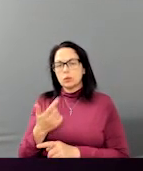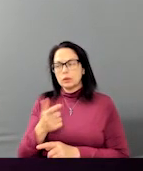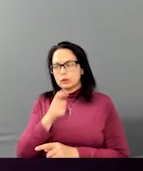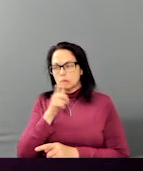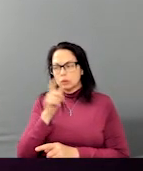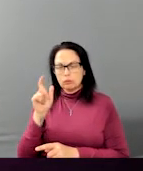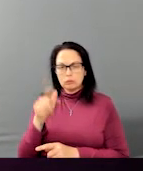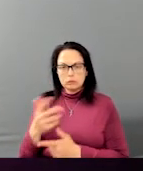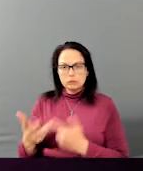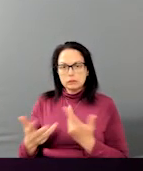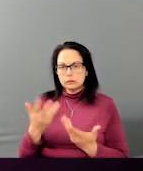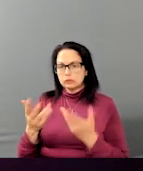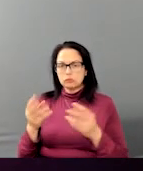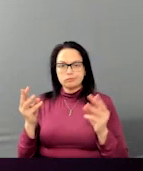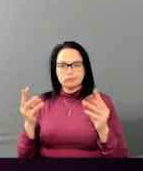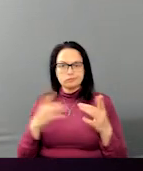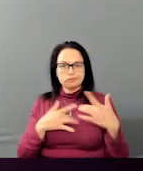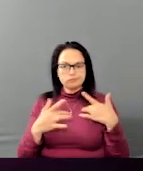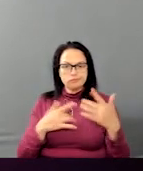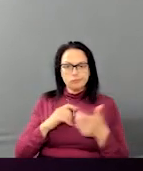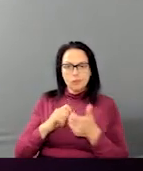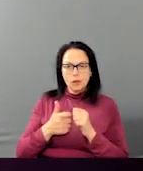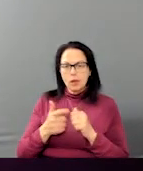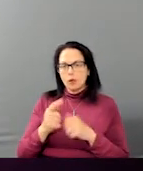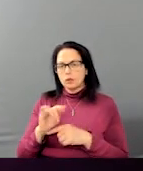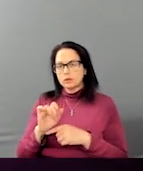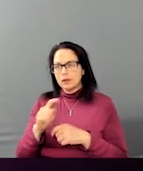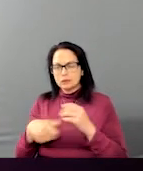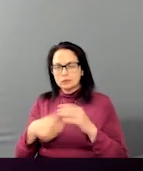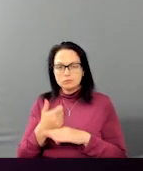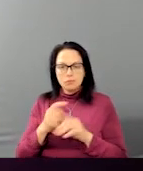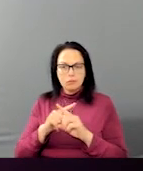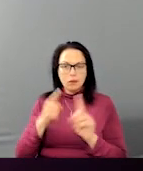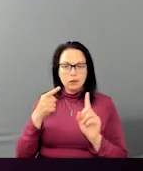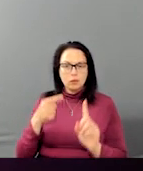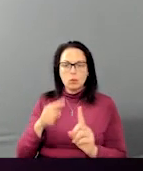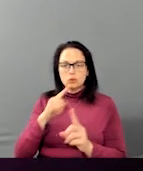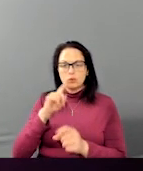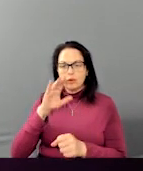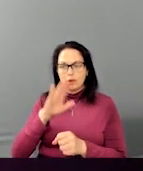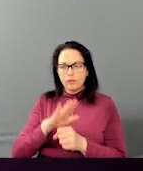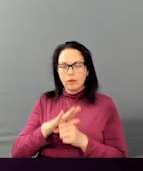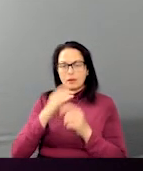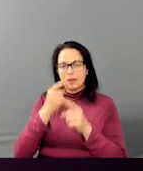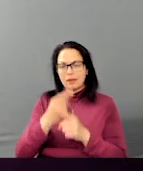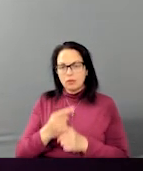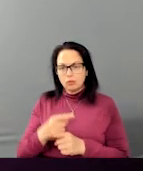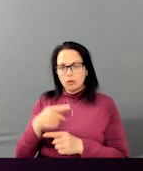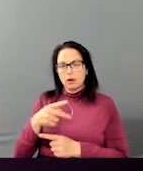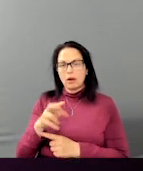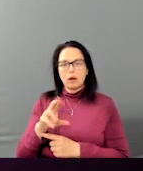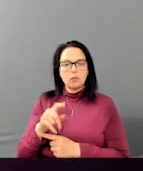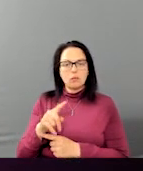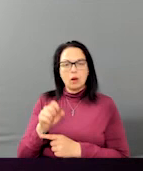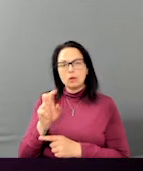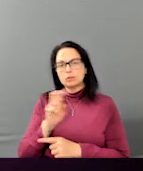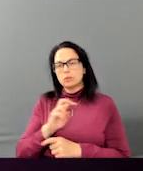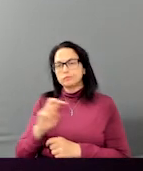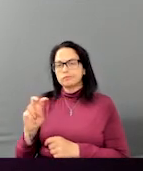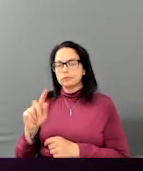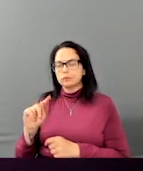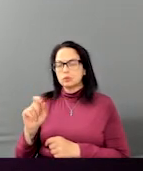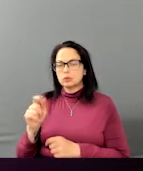is implemented. But the goal here is to just verify that the correct props were passed to the text